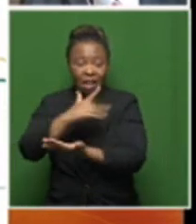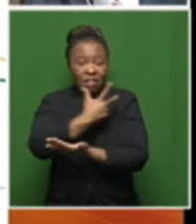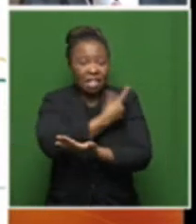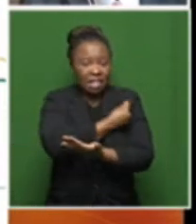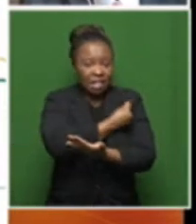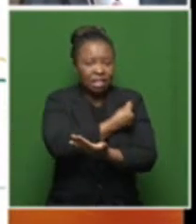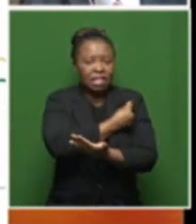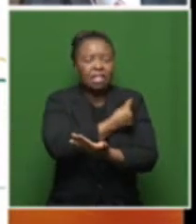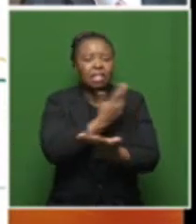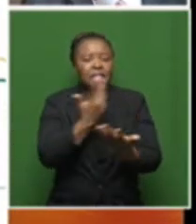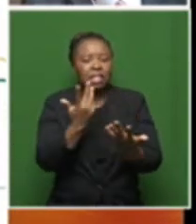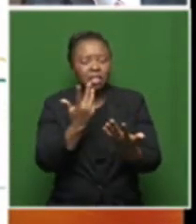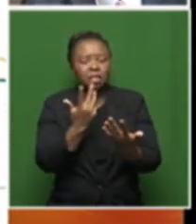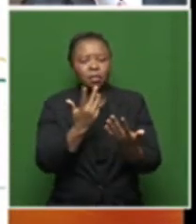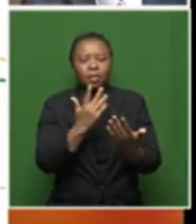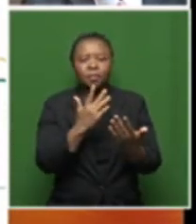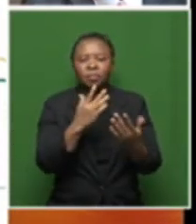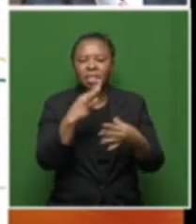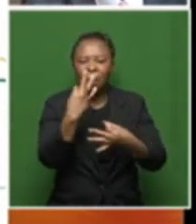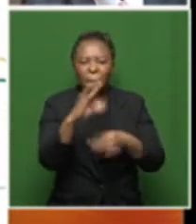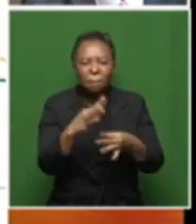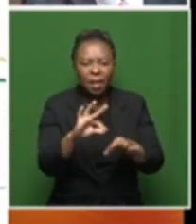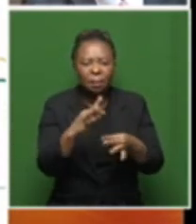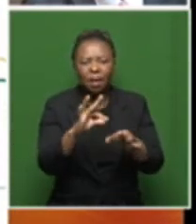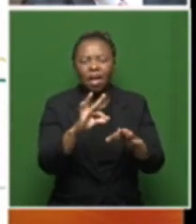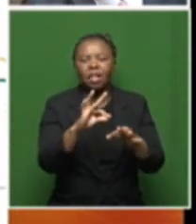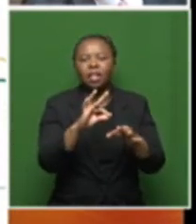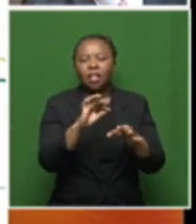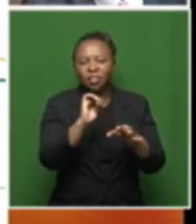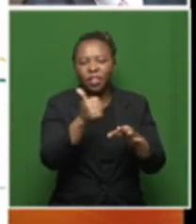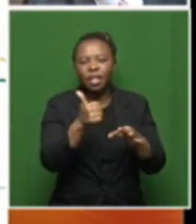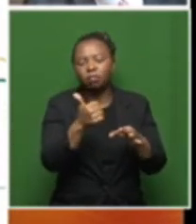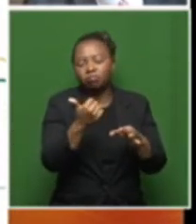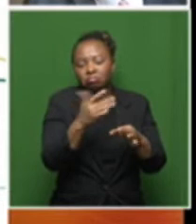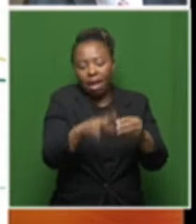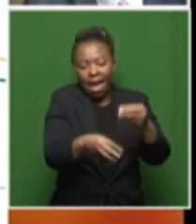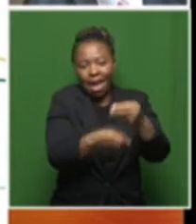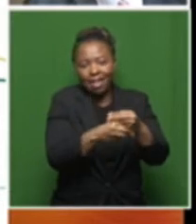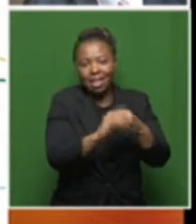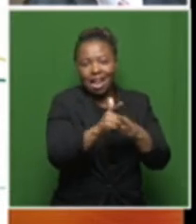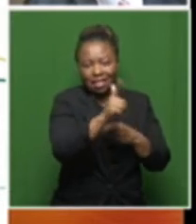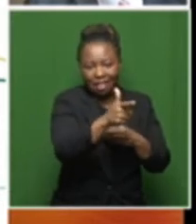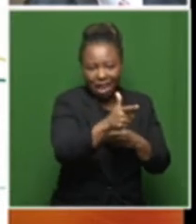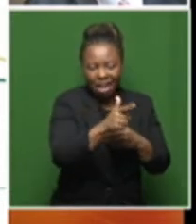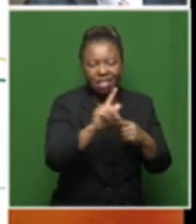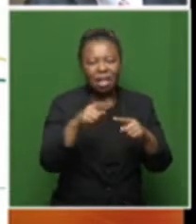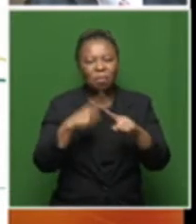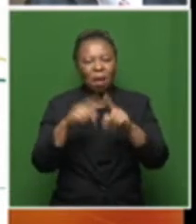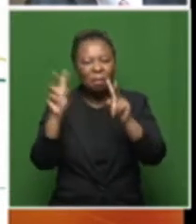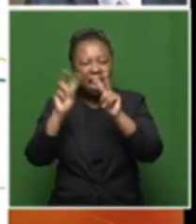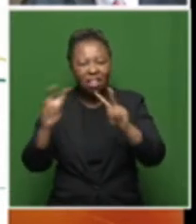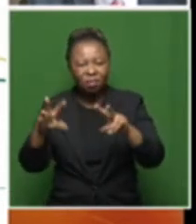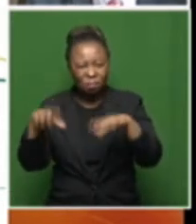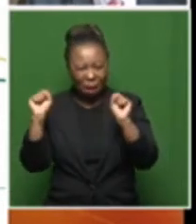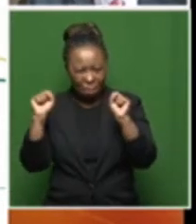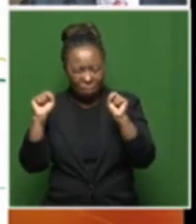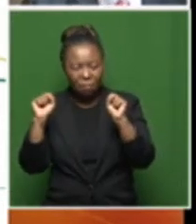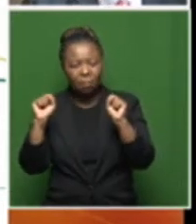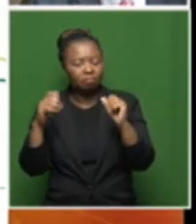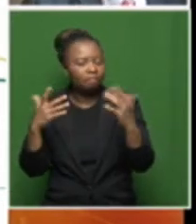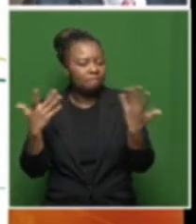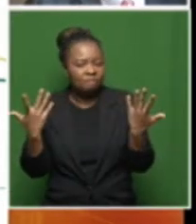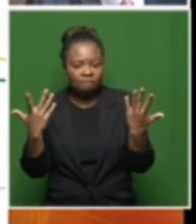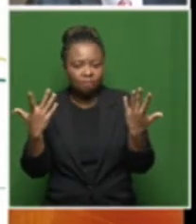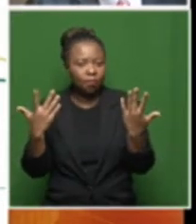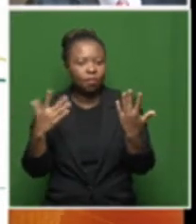some records that are captured on paper and only added afterwards. It does happen when there are power failures from time to